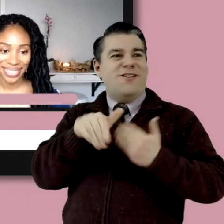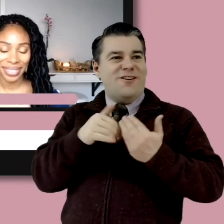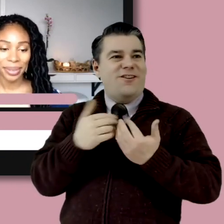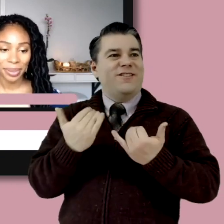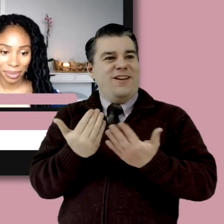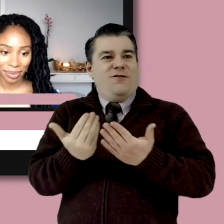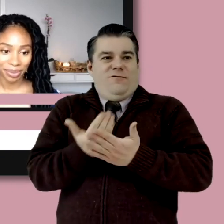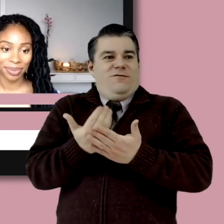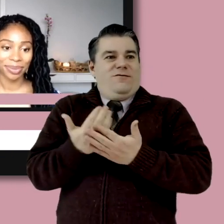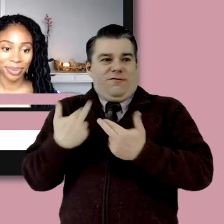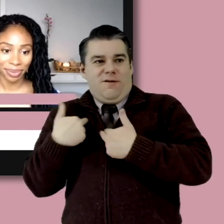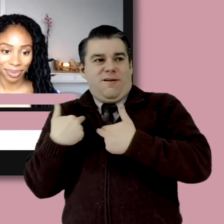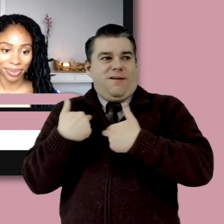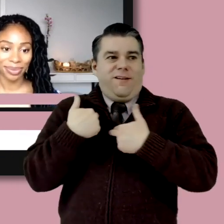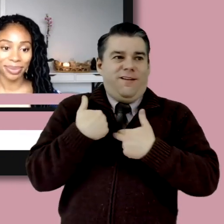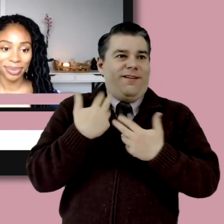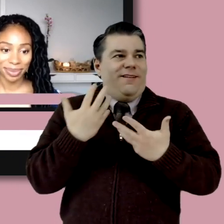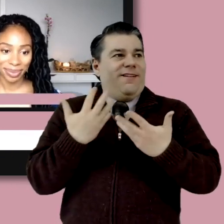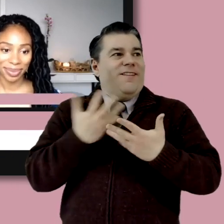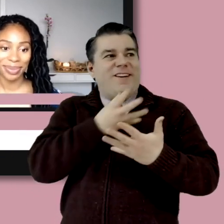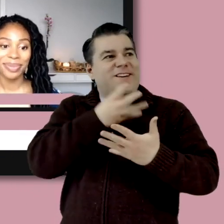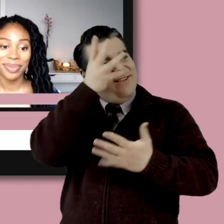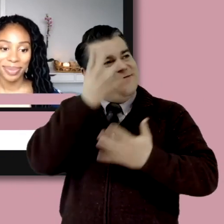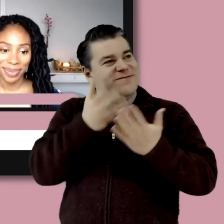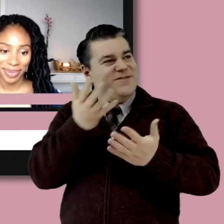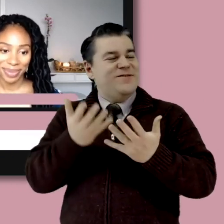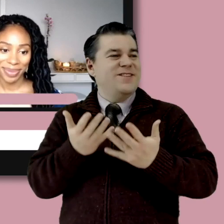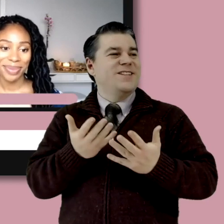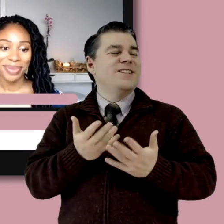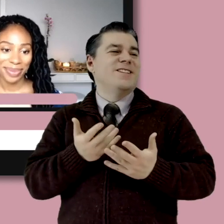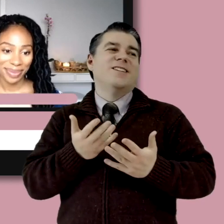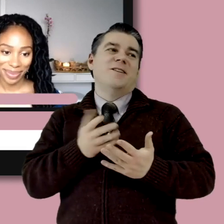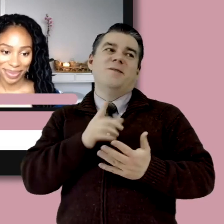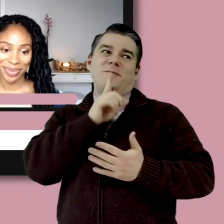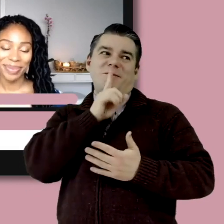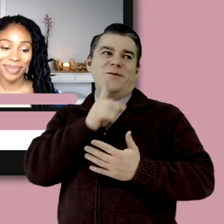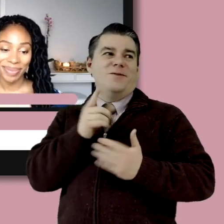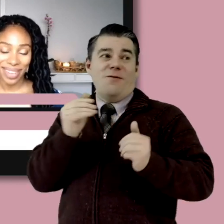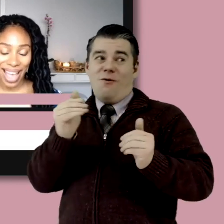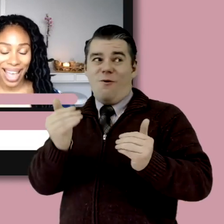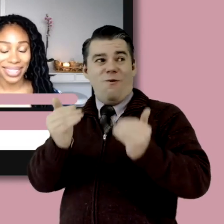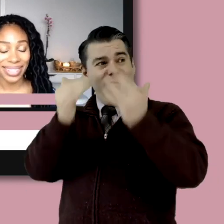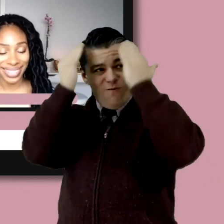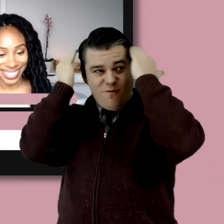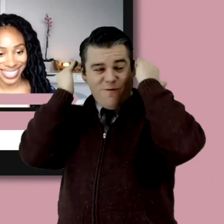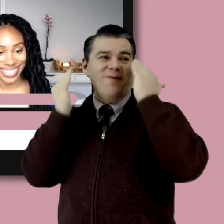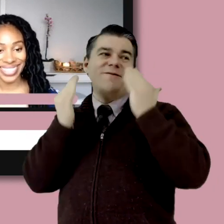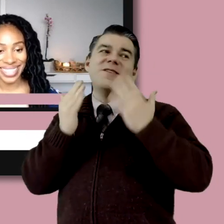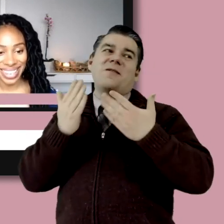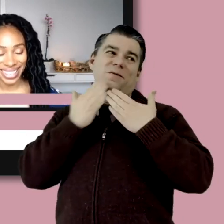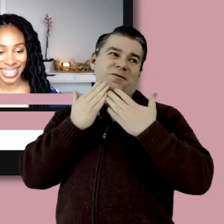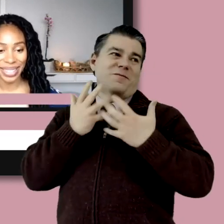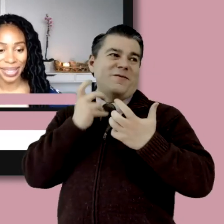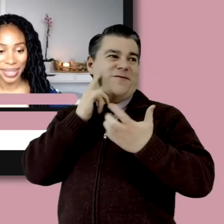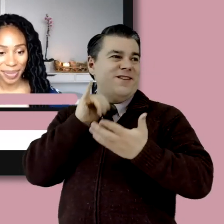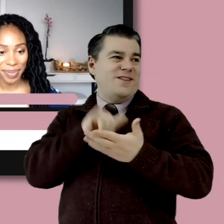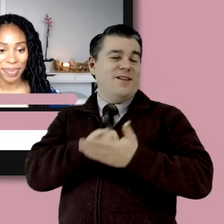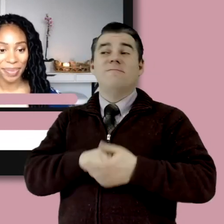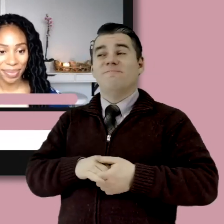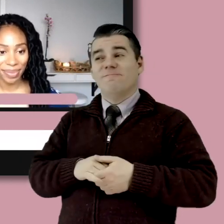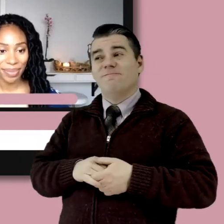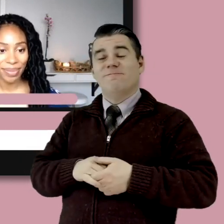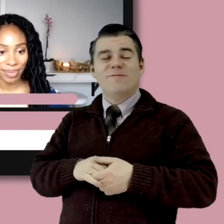different hats that parents might be wearing, I'm sure it's very overwhelming. So thank you so much for that support and